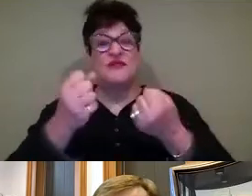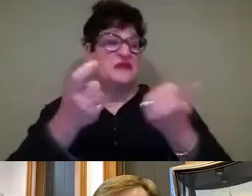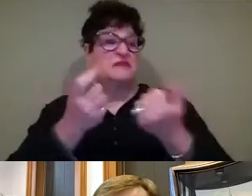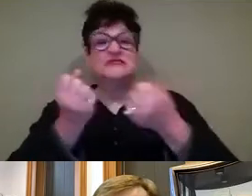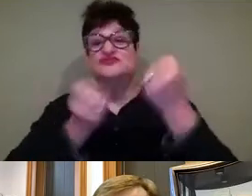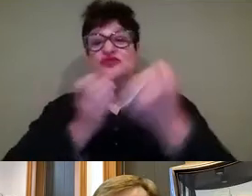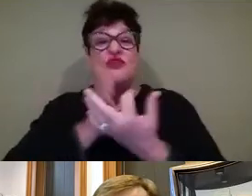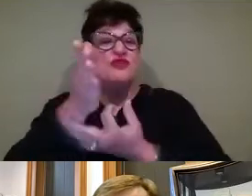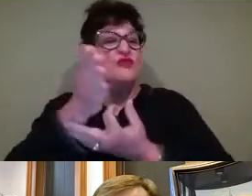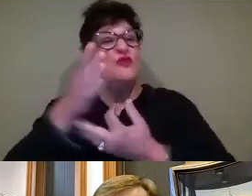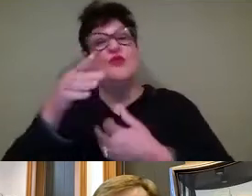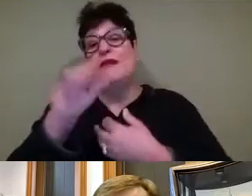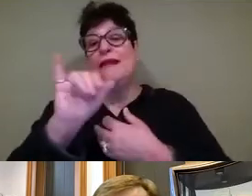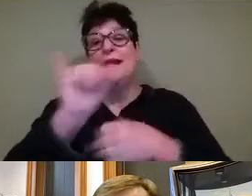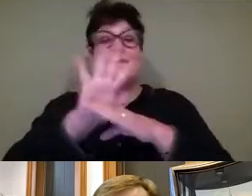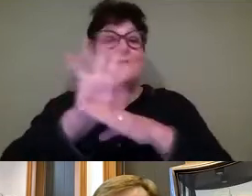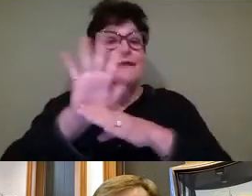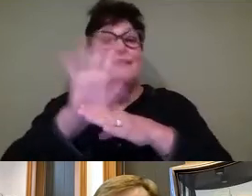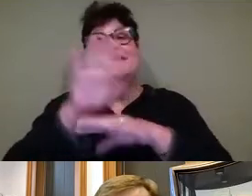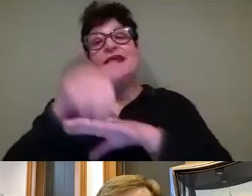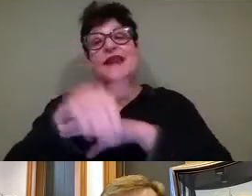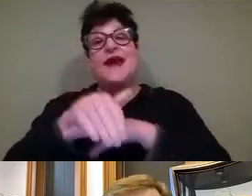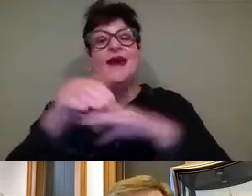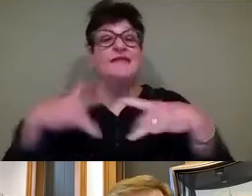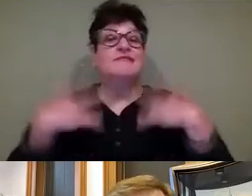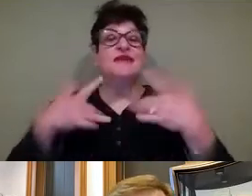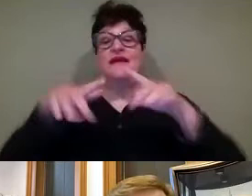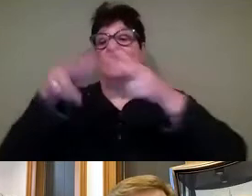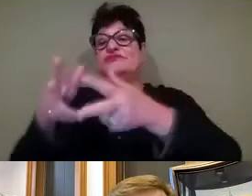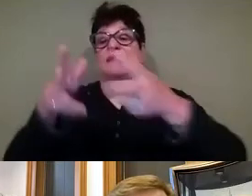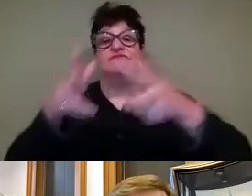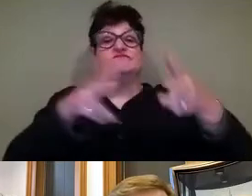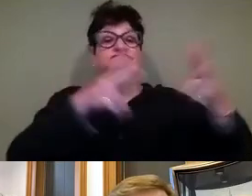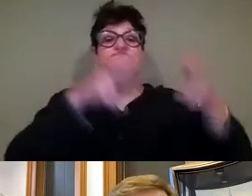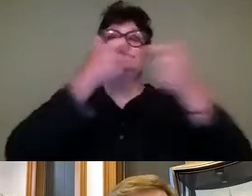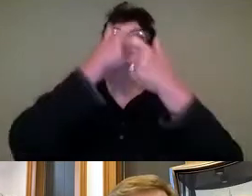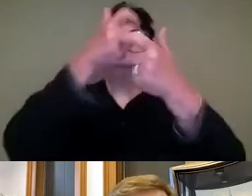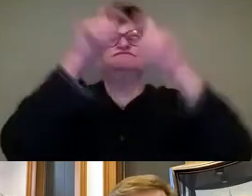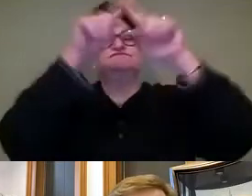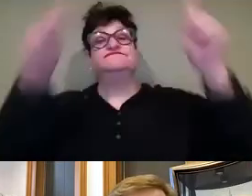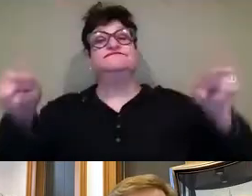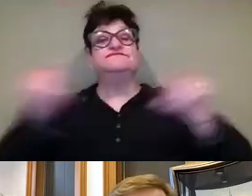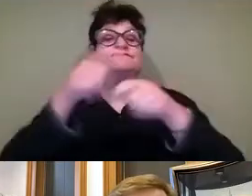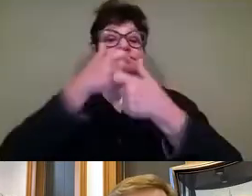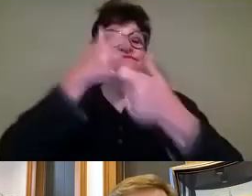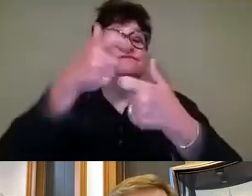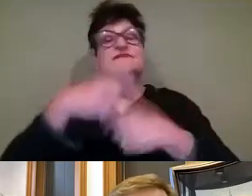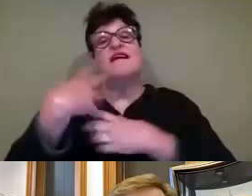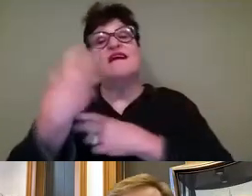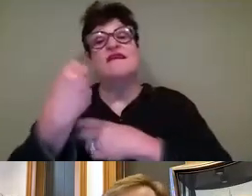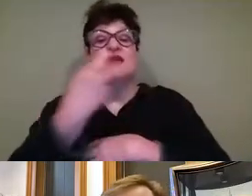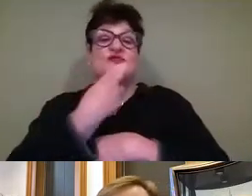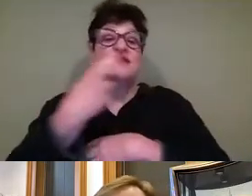a drive-in movie, having a movie night, of things of that nature, Halloween themed meals, outdoor restaurants,